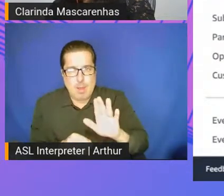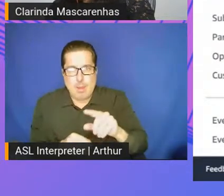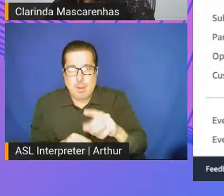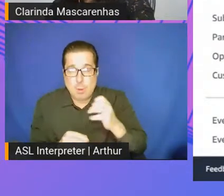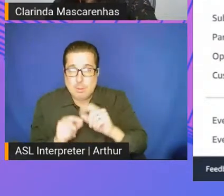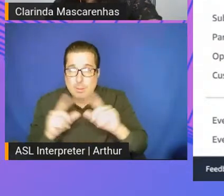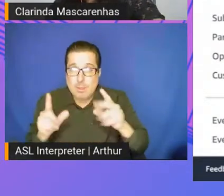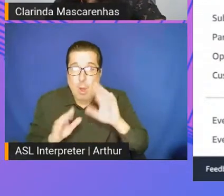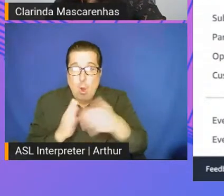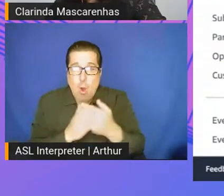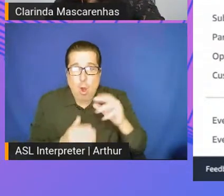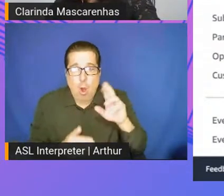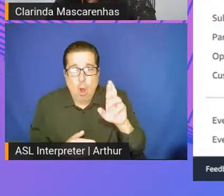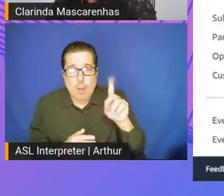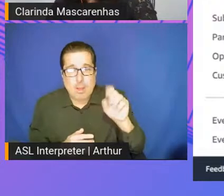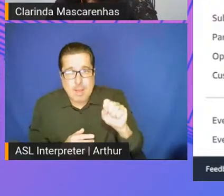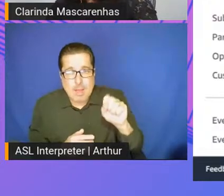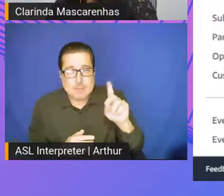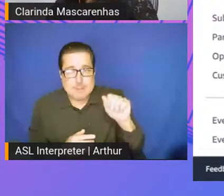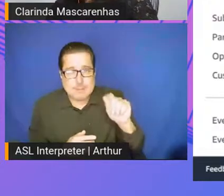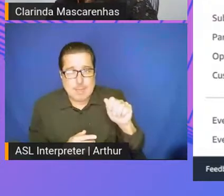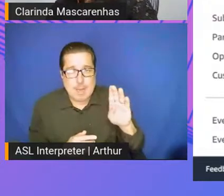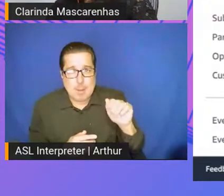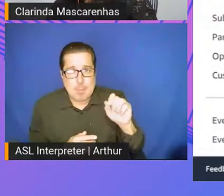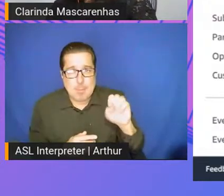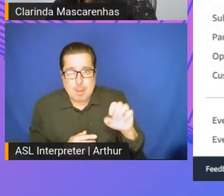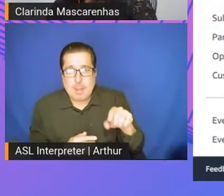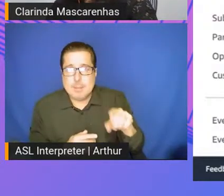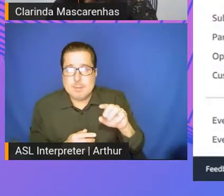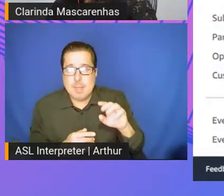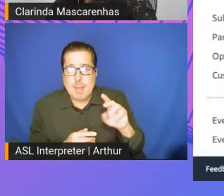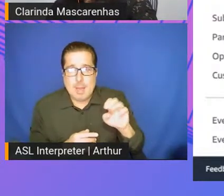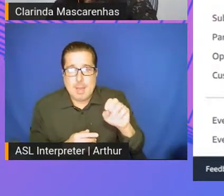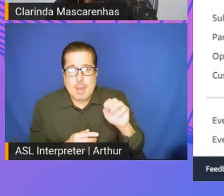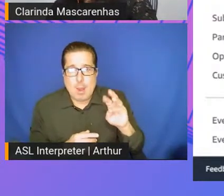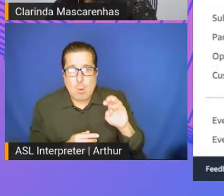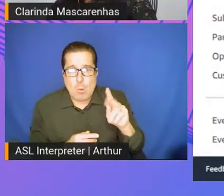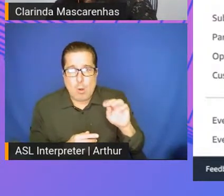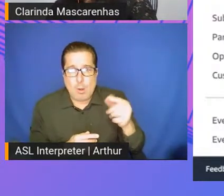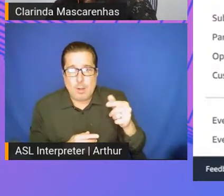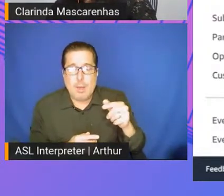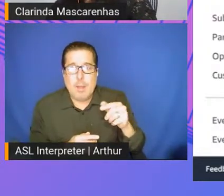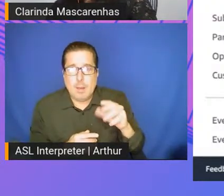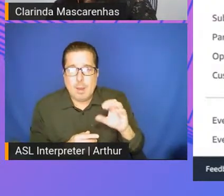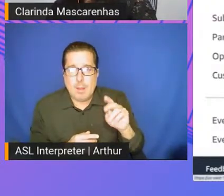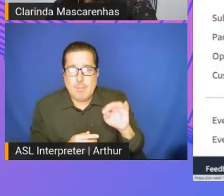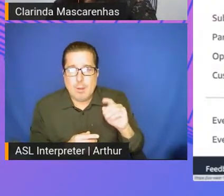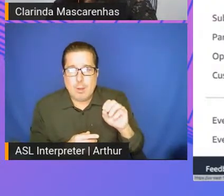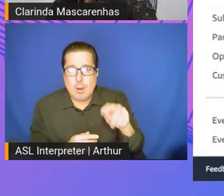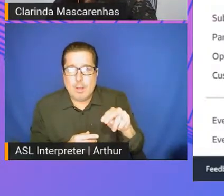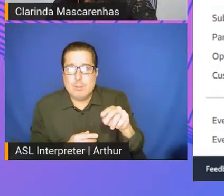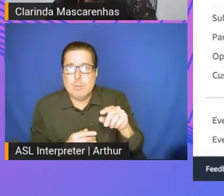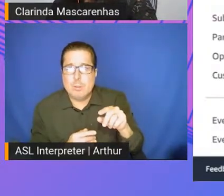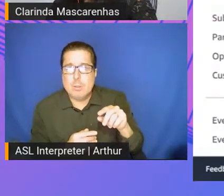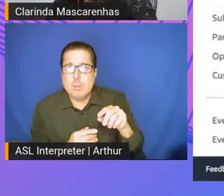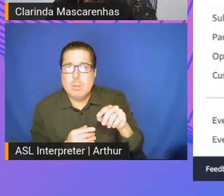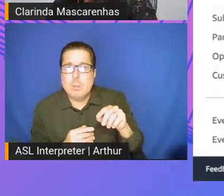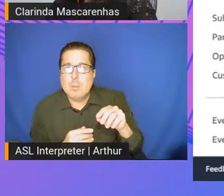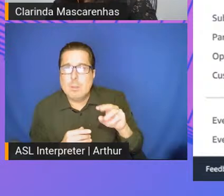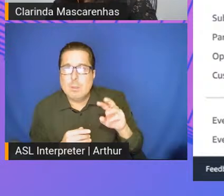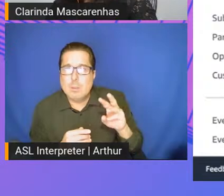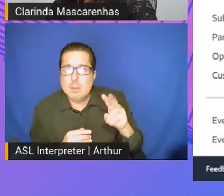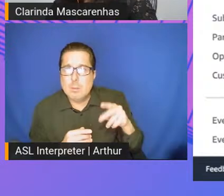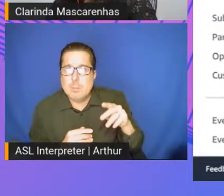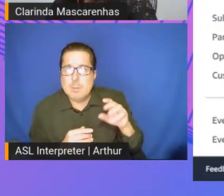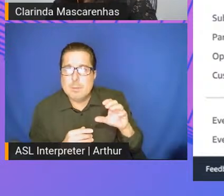our RDS database networking set configuration, we set the same set of VPC and subnets, which is hosting the